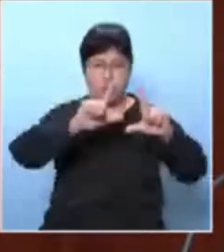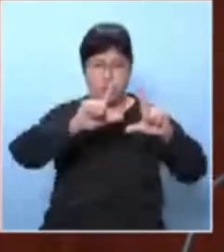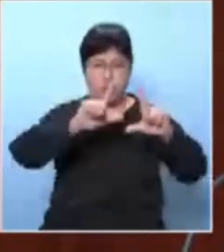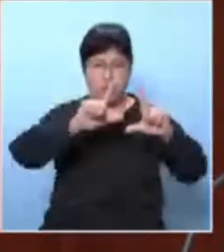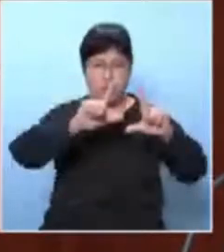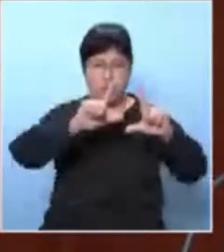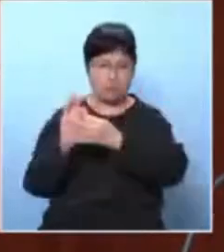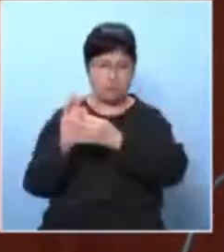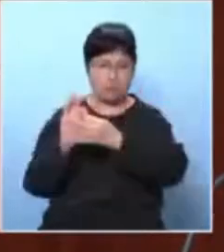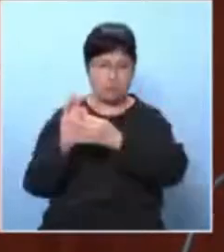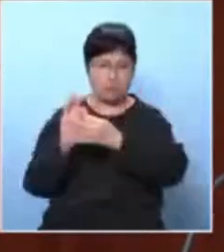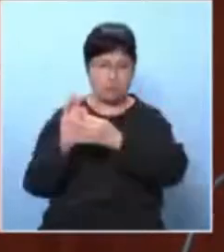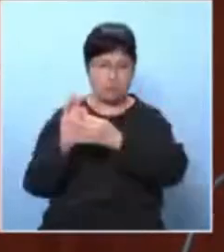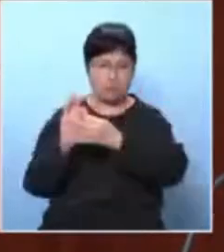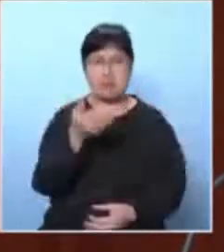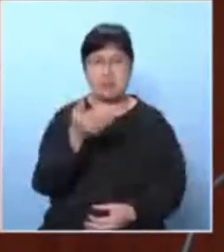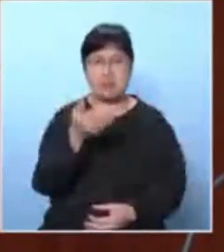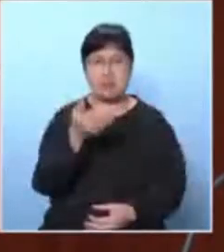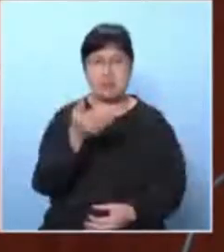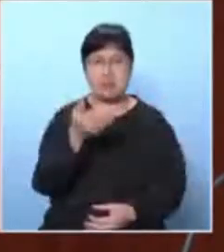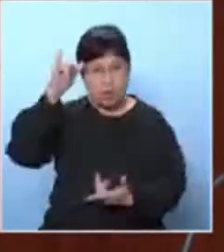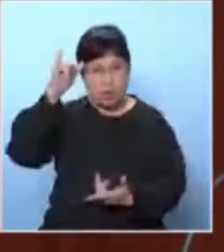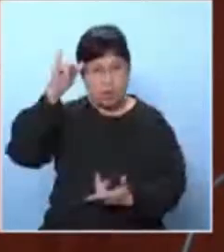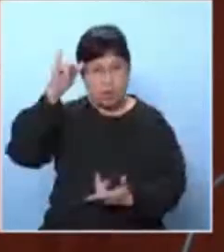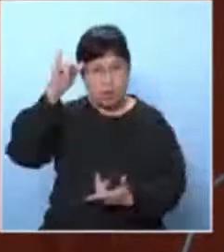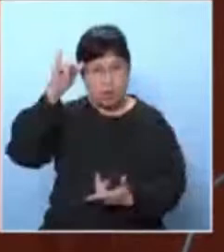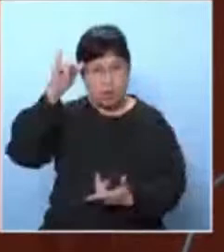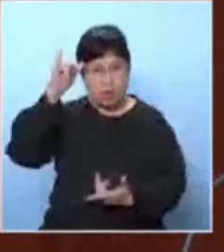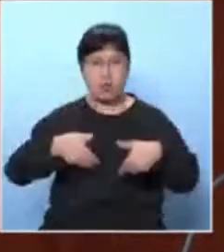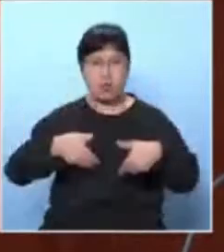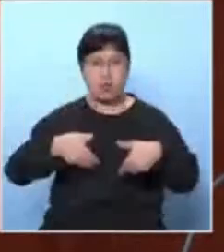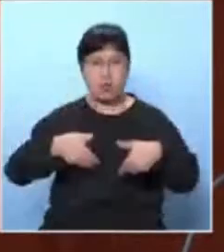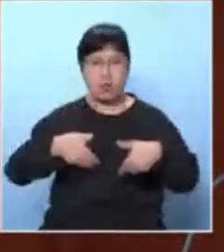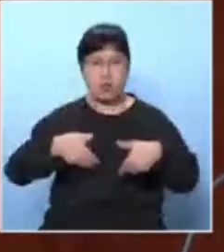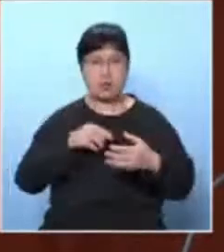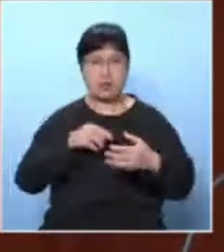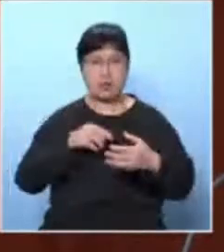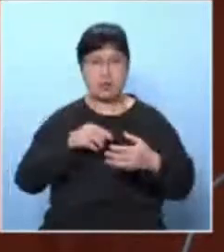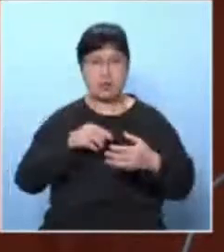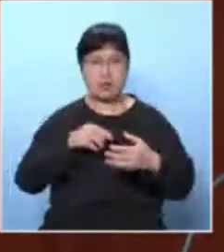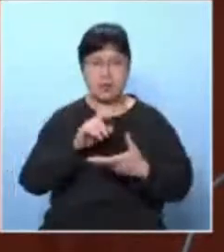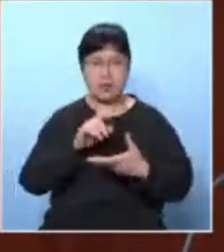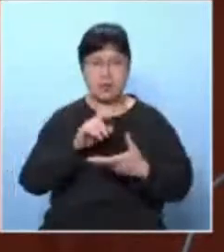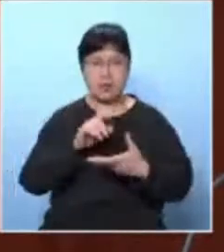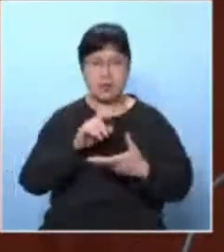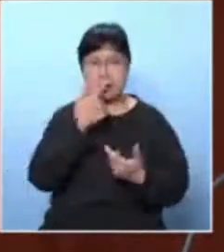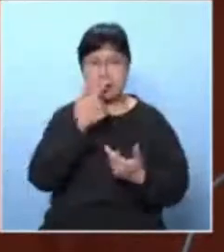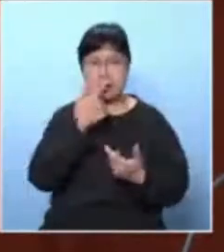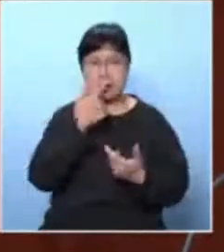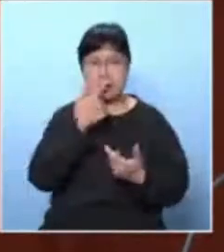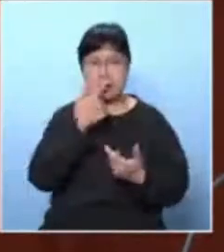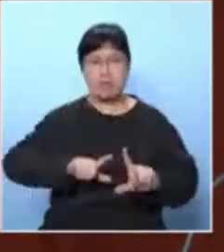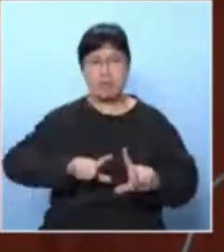interchange, enhancing east-west connectivity in the New Territories North.